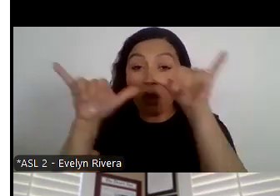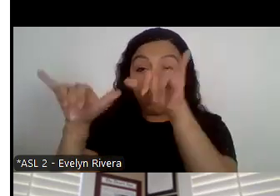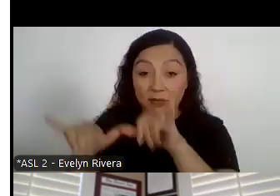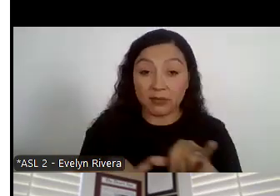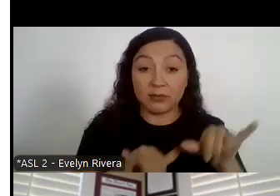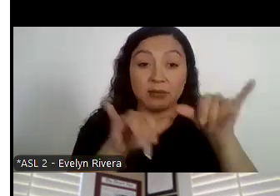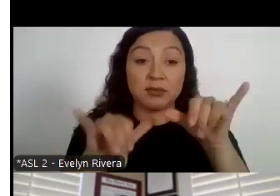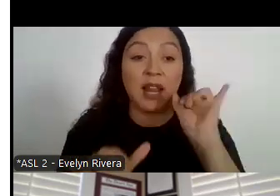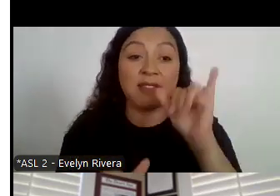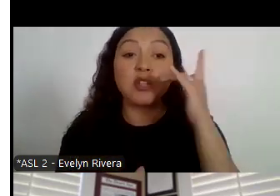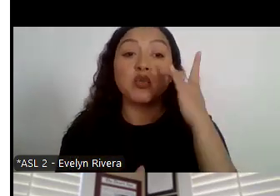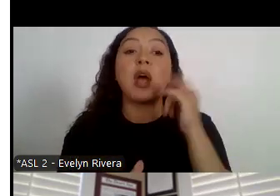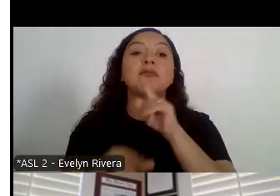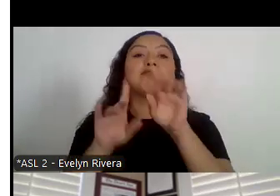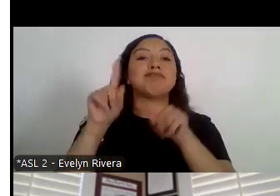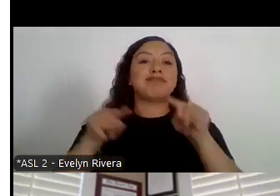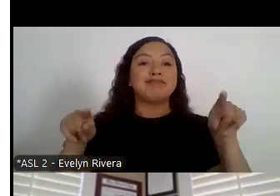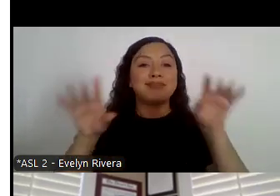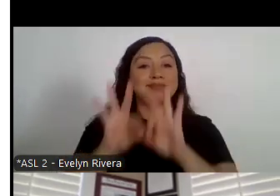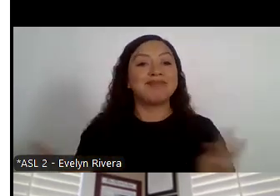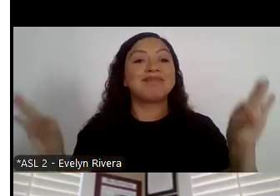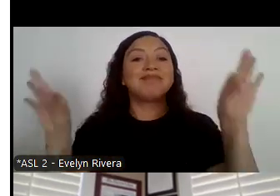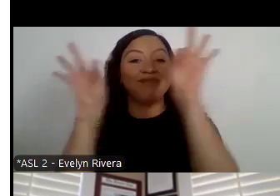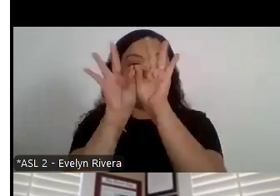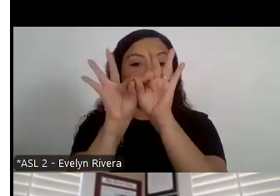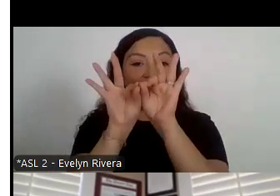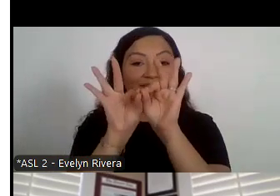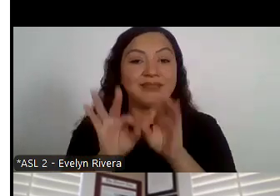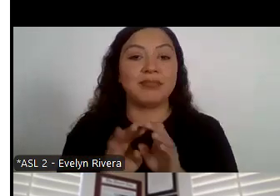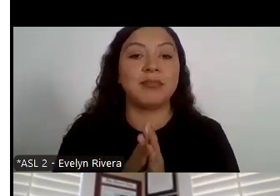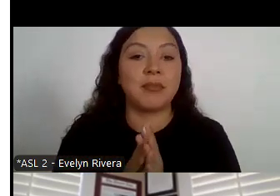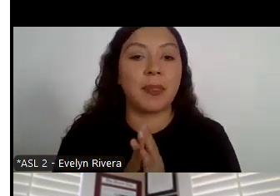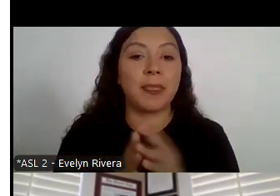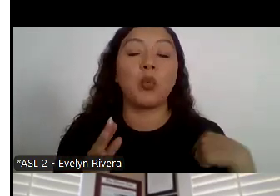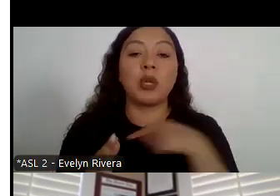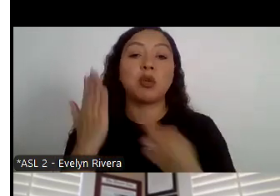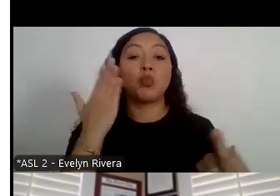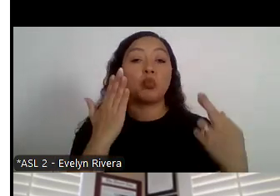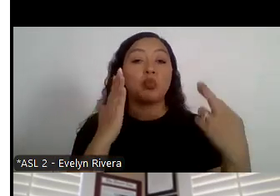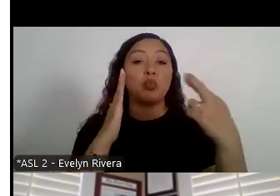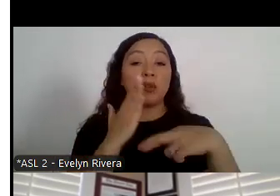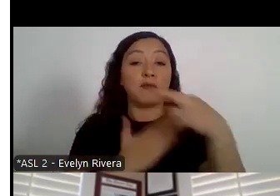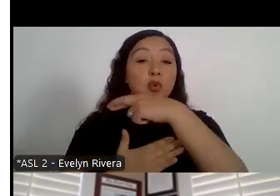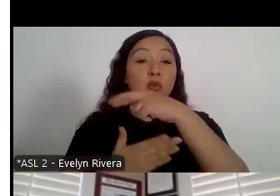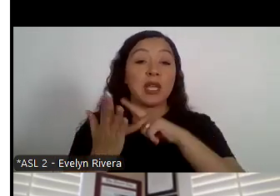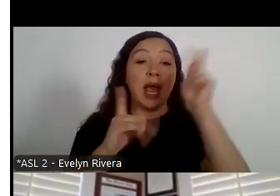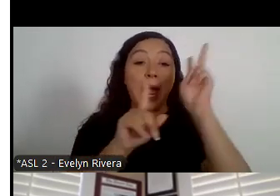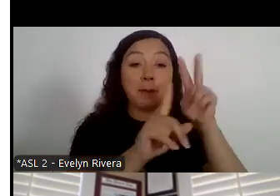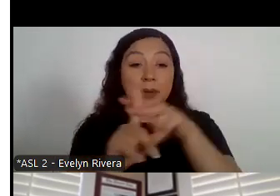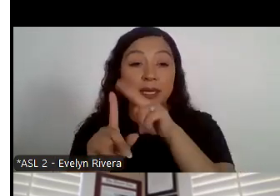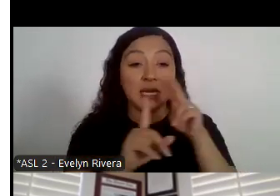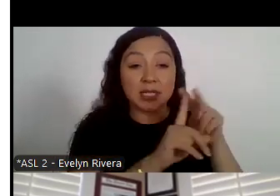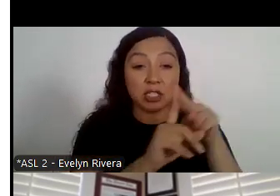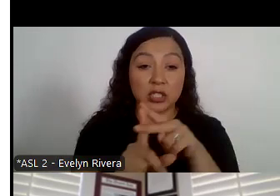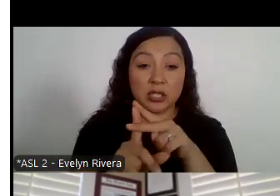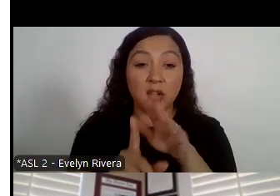applicant pool matters so much. In reviewing applications, we saw intersectionality everywhere. Older adults who are also